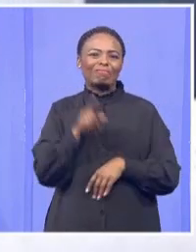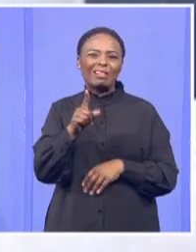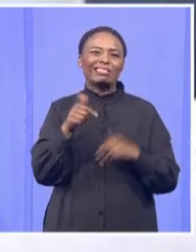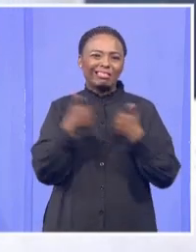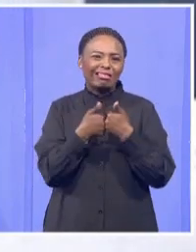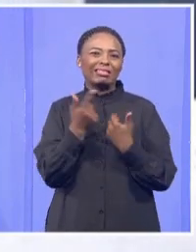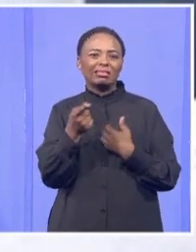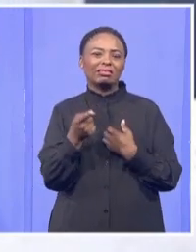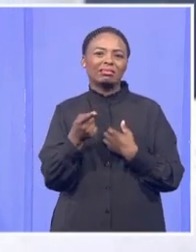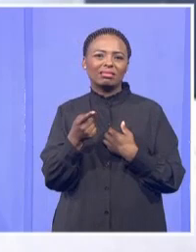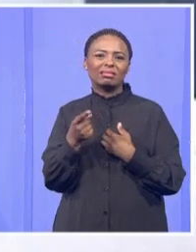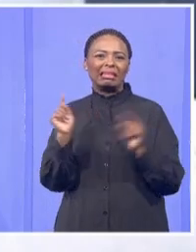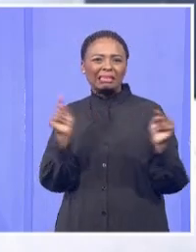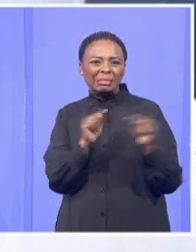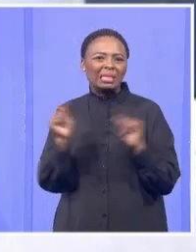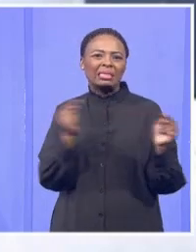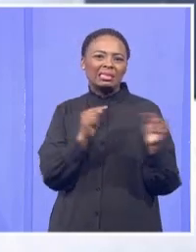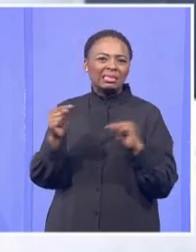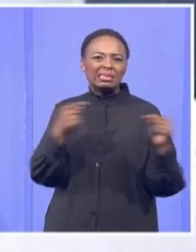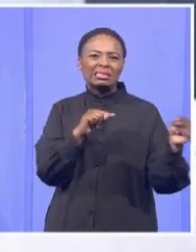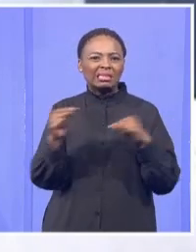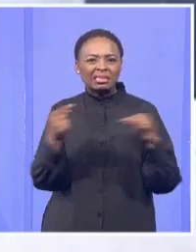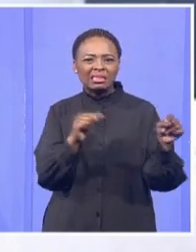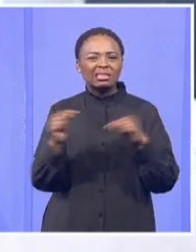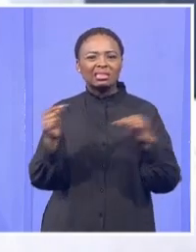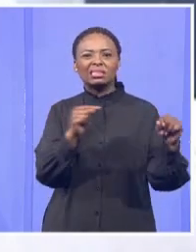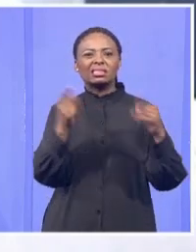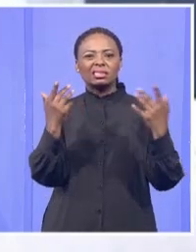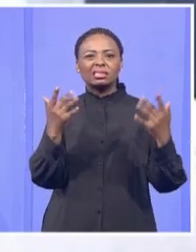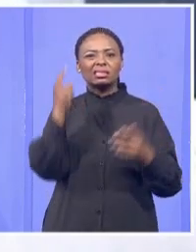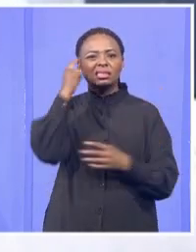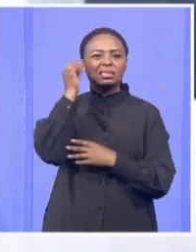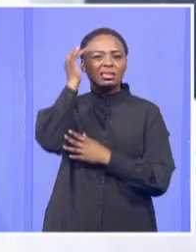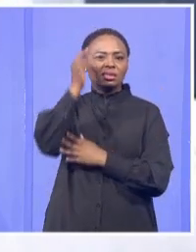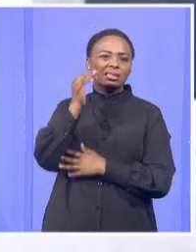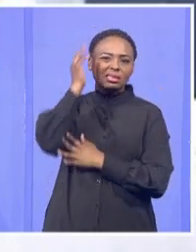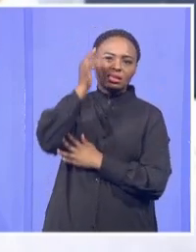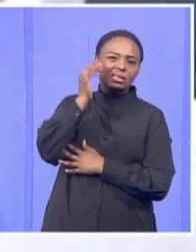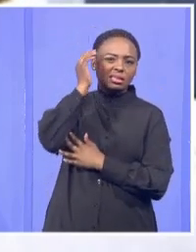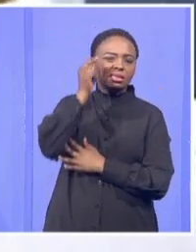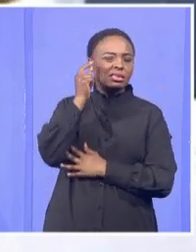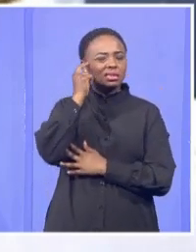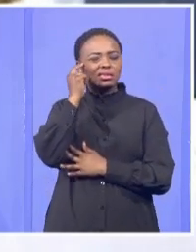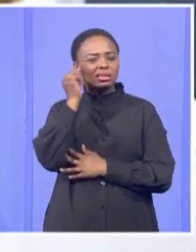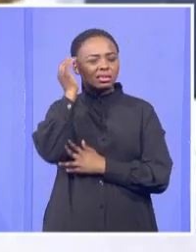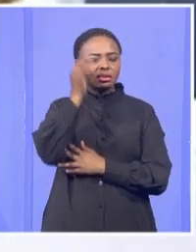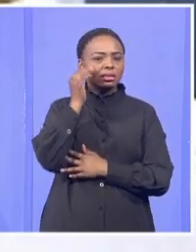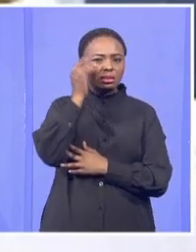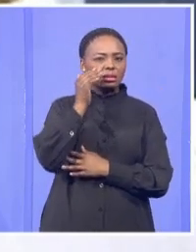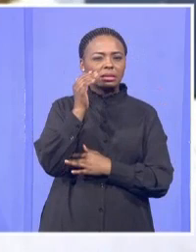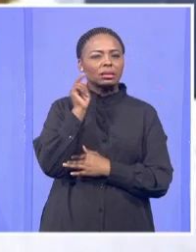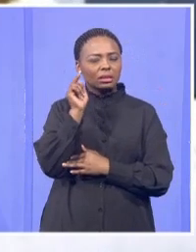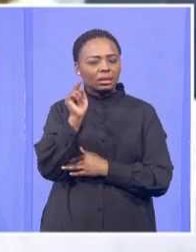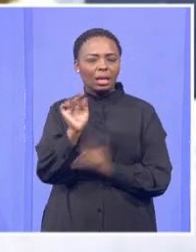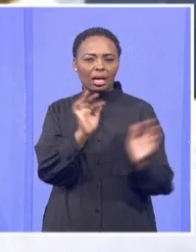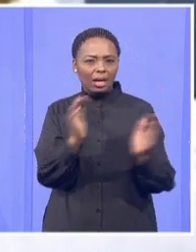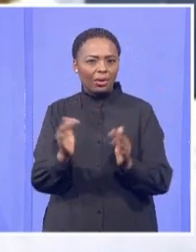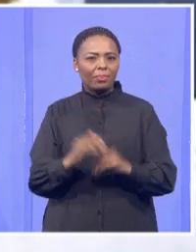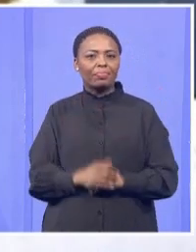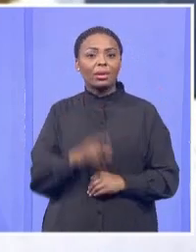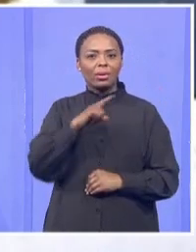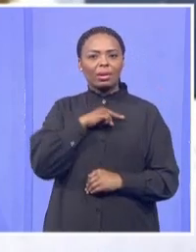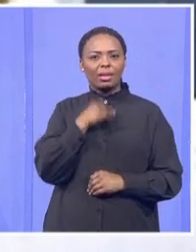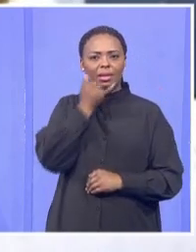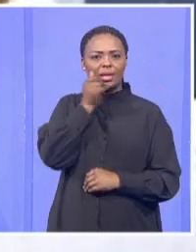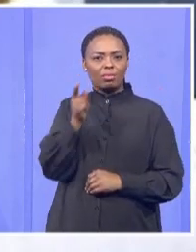those that are opposed to our thinking are forgetting, and I'm glad that you are raising that. You know, with the current